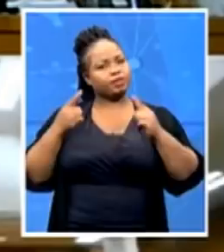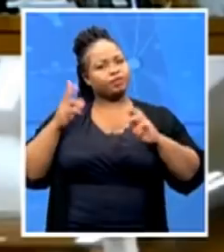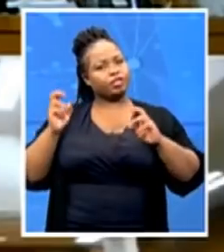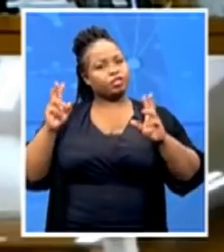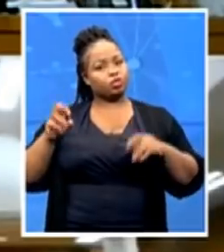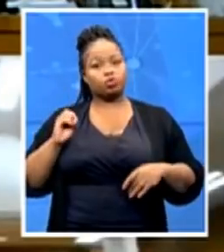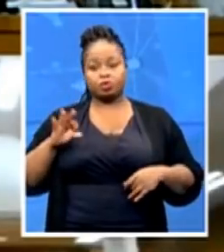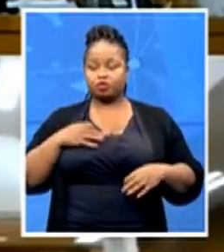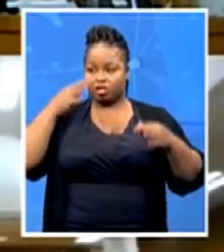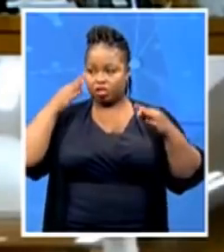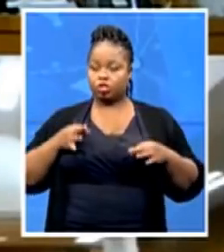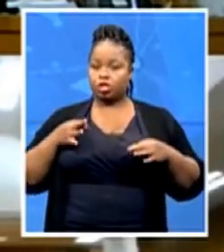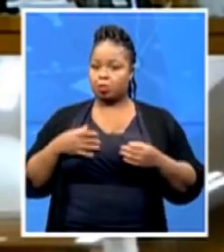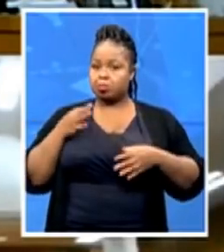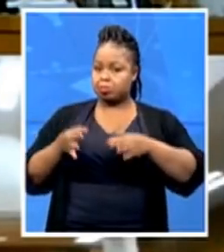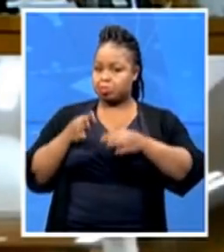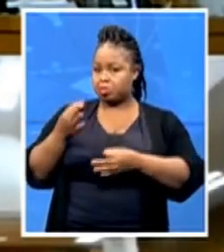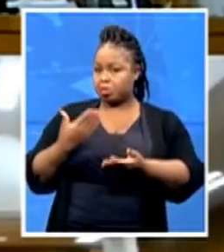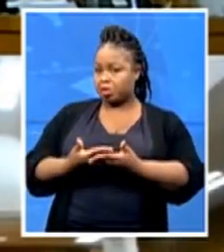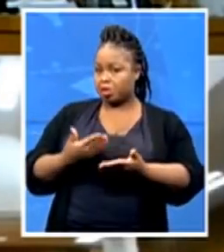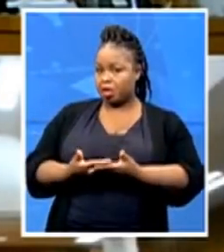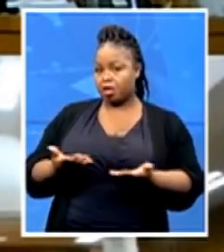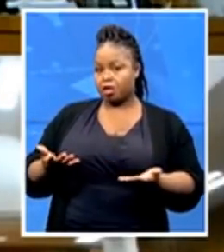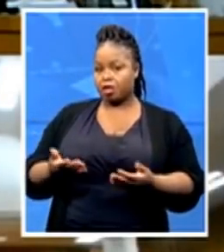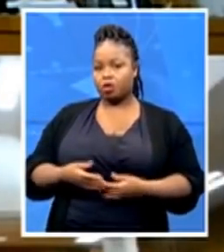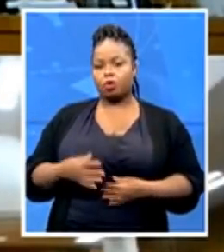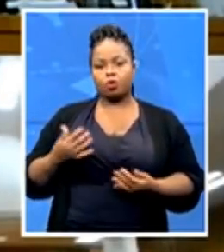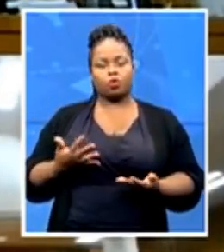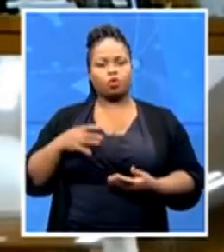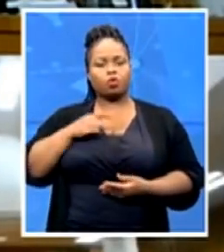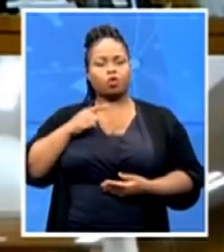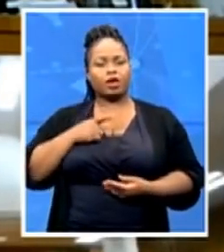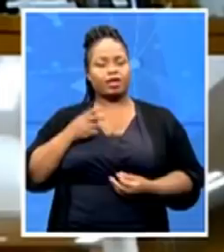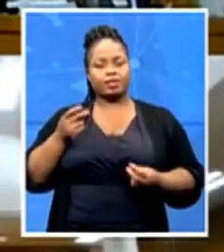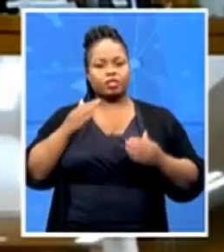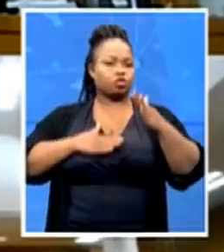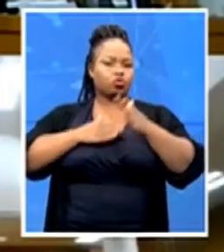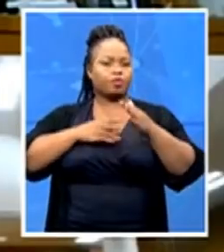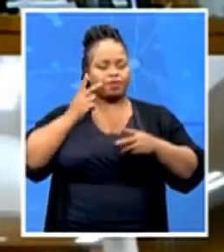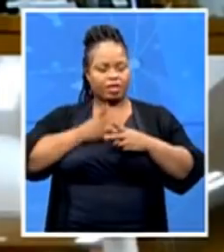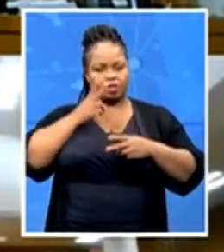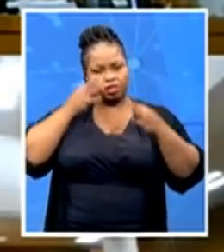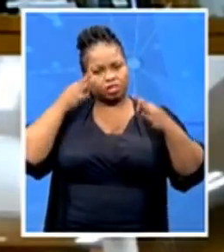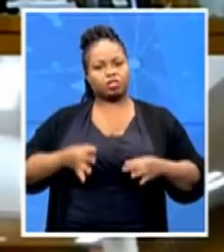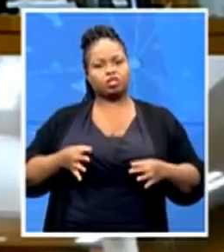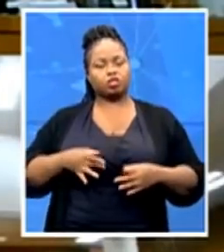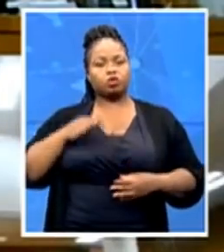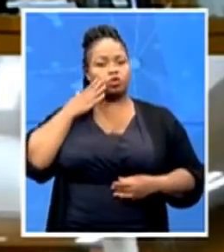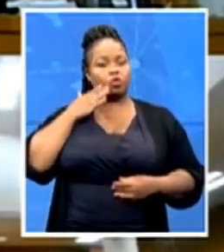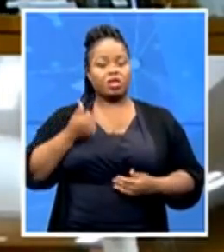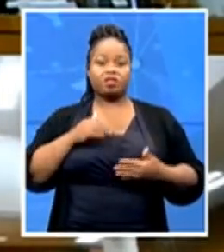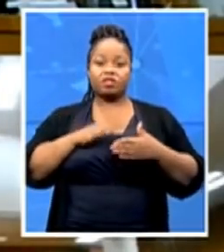course, and this is the ultimate decision, if there aren't good reasons for it, and that's something to which I shall come at a